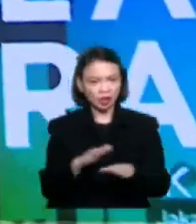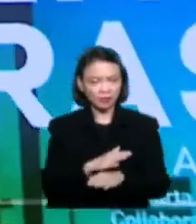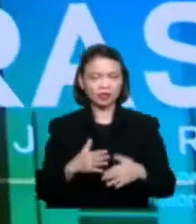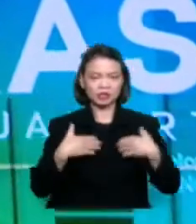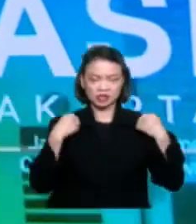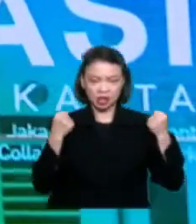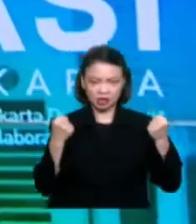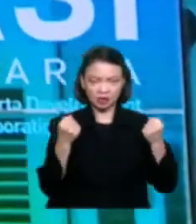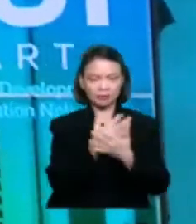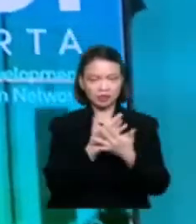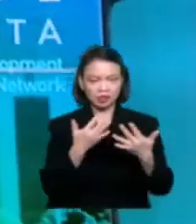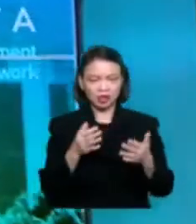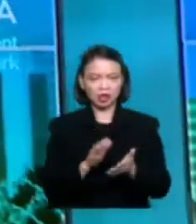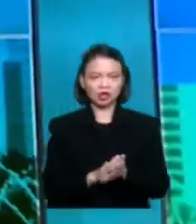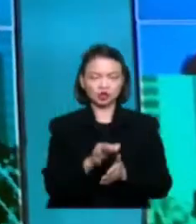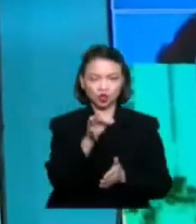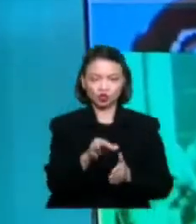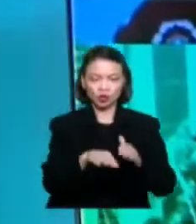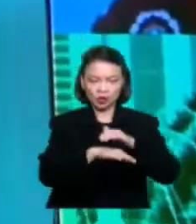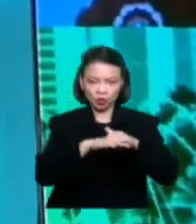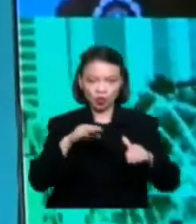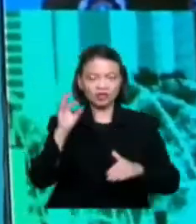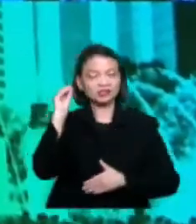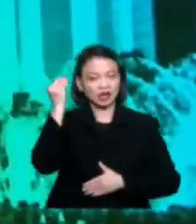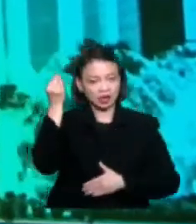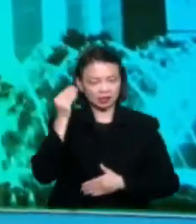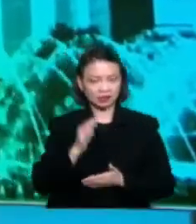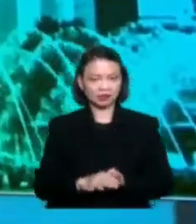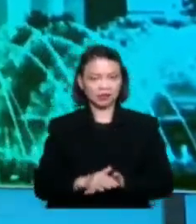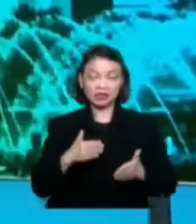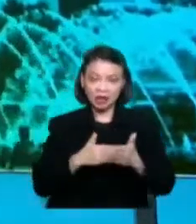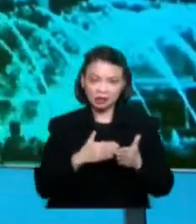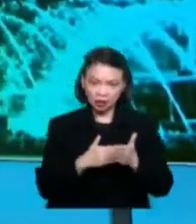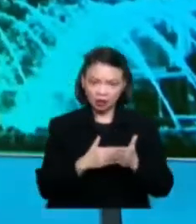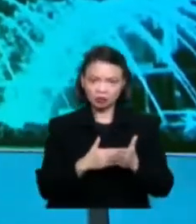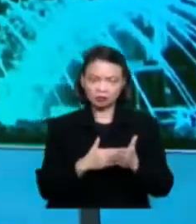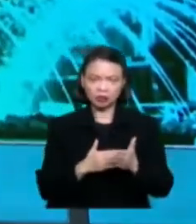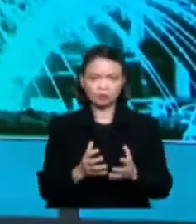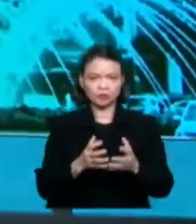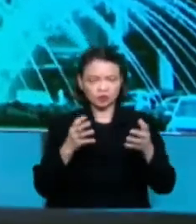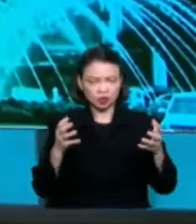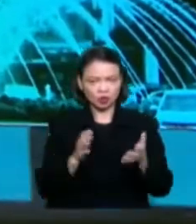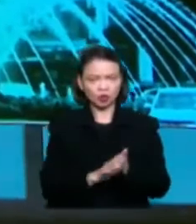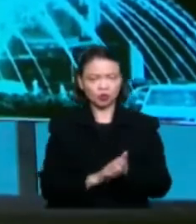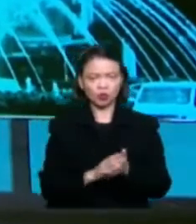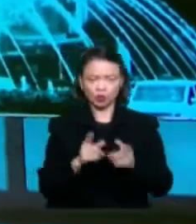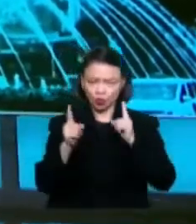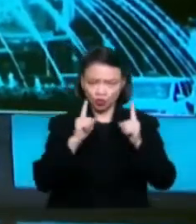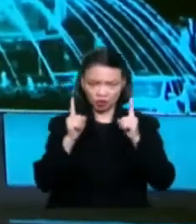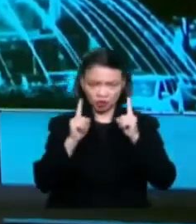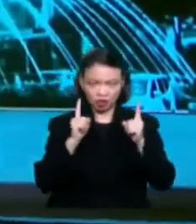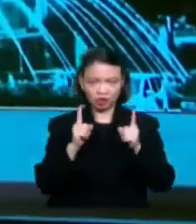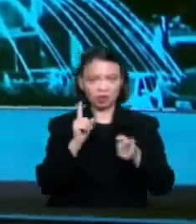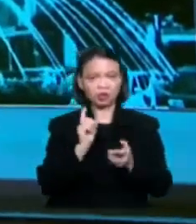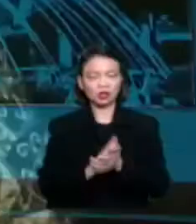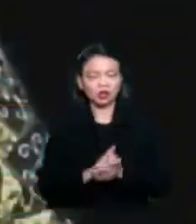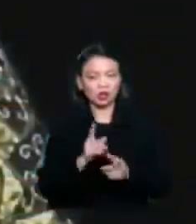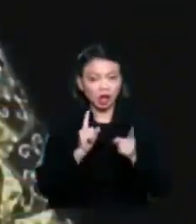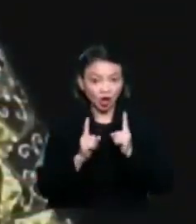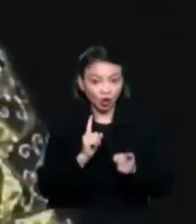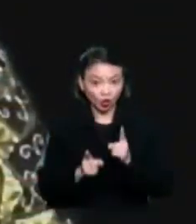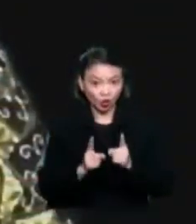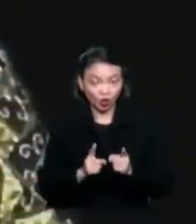The big challenge is political will. If the leader not only the leader